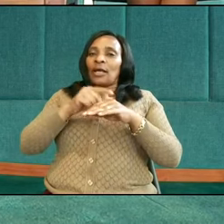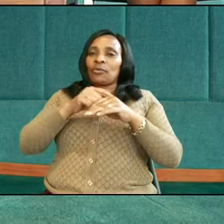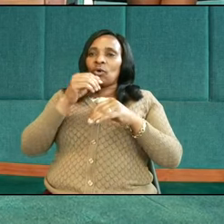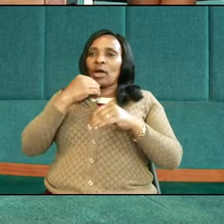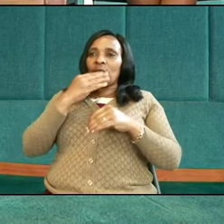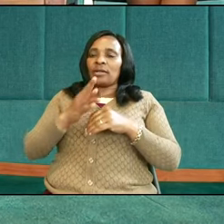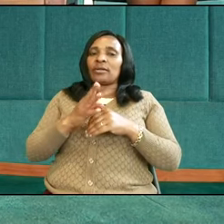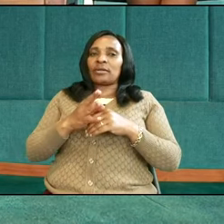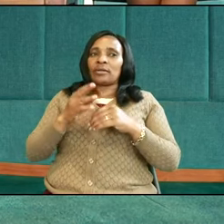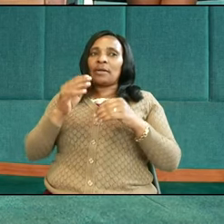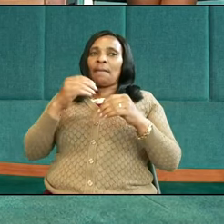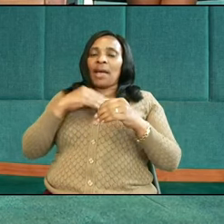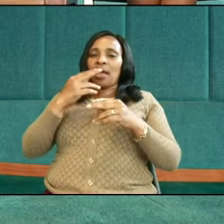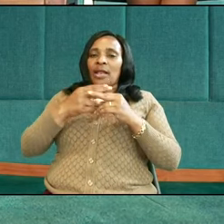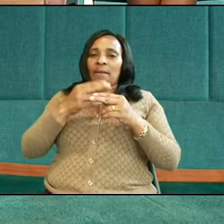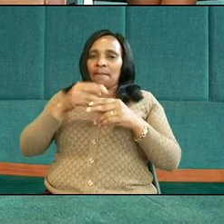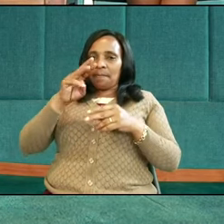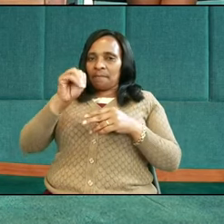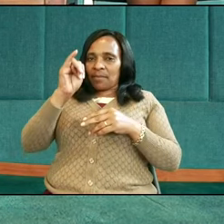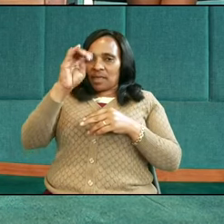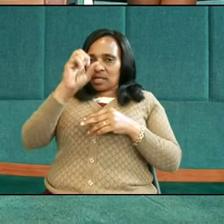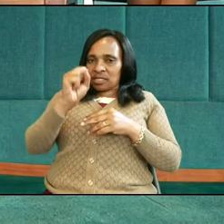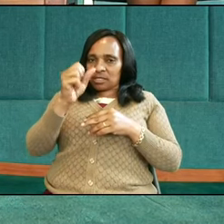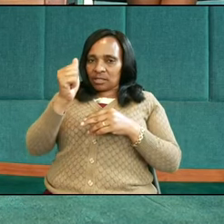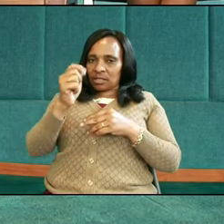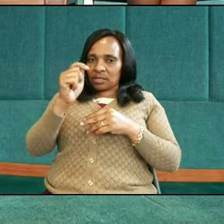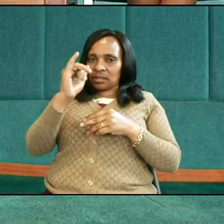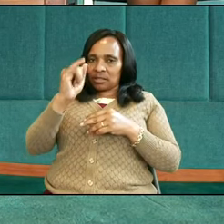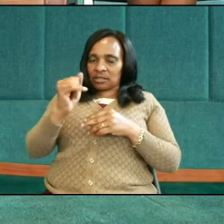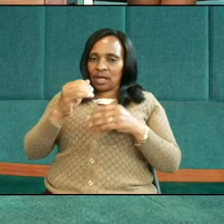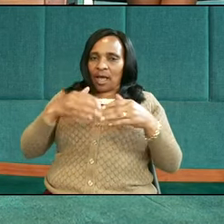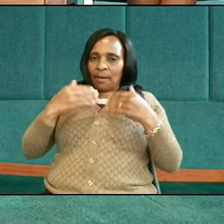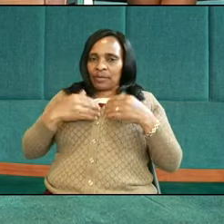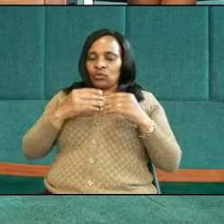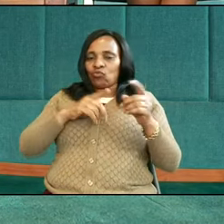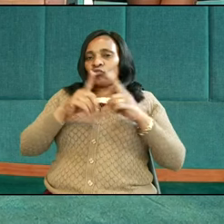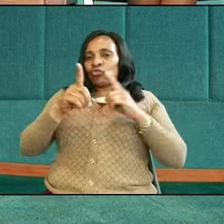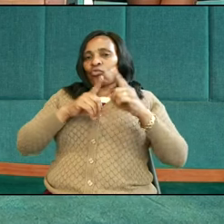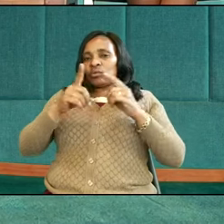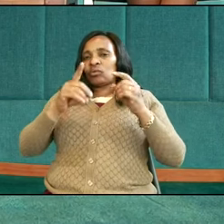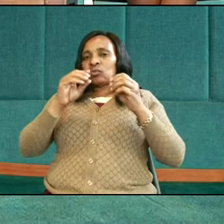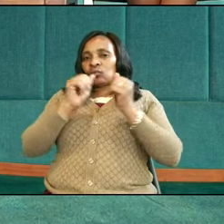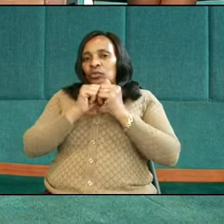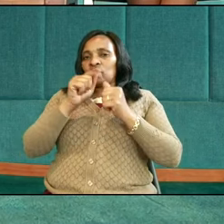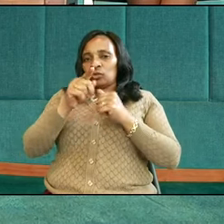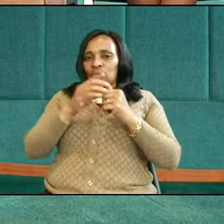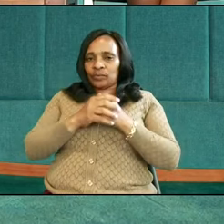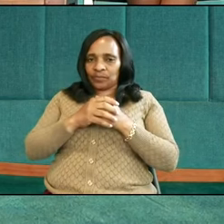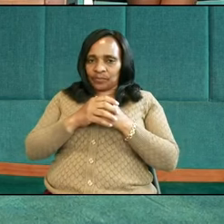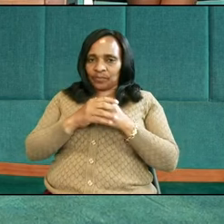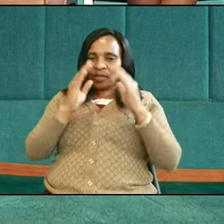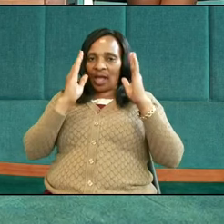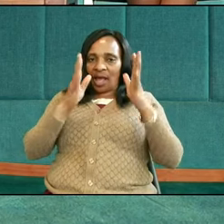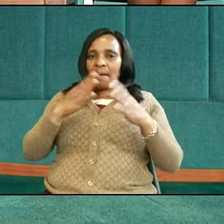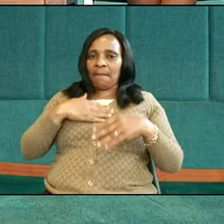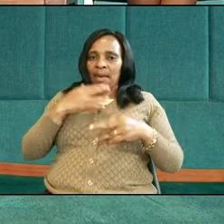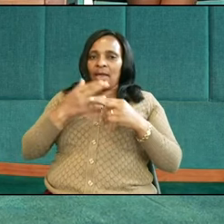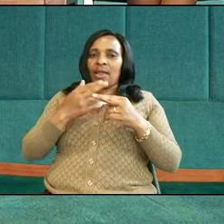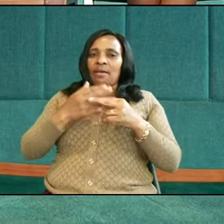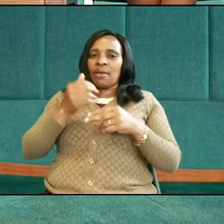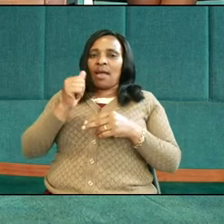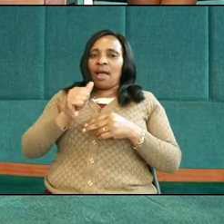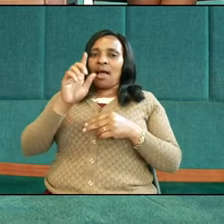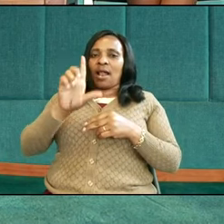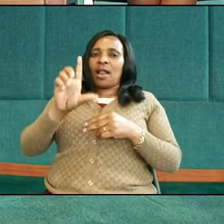is Misati Nyambane, and I'll be glad to go with you in this journey. Hi, my name is Arvin